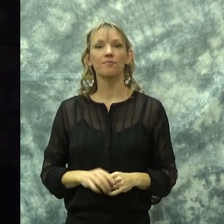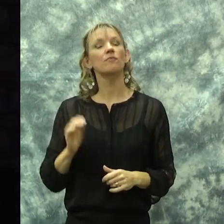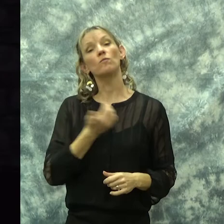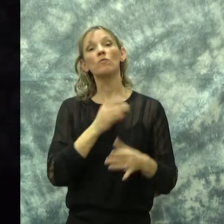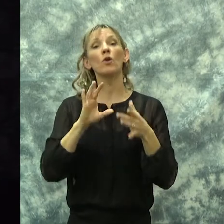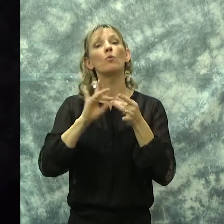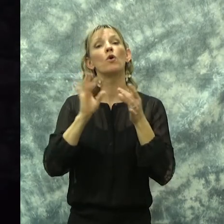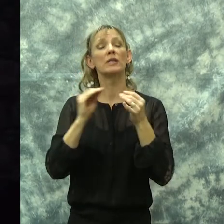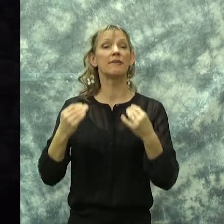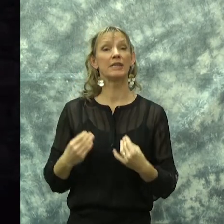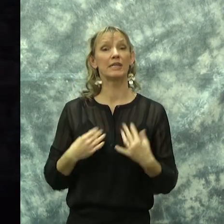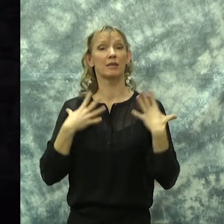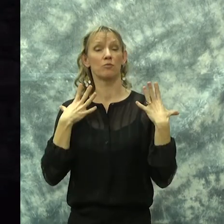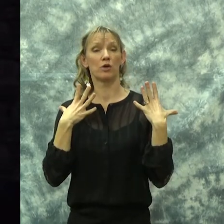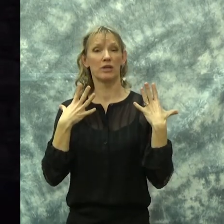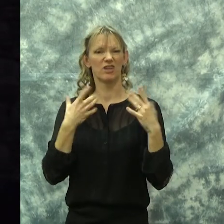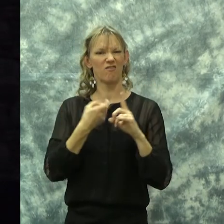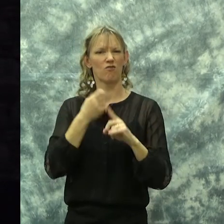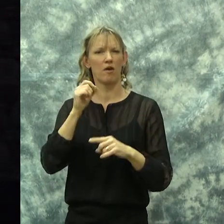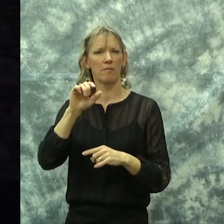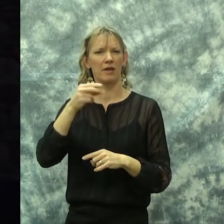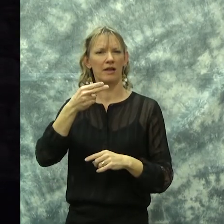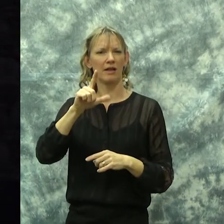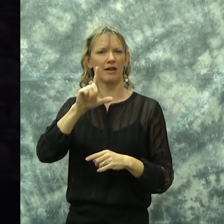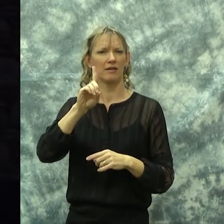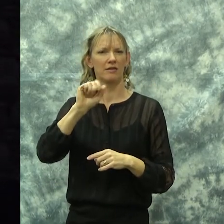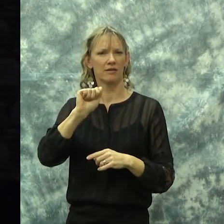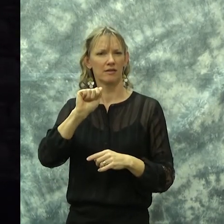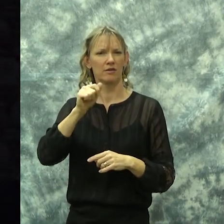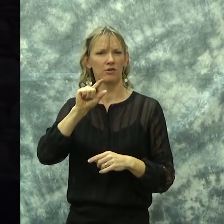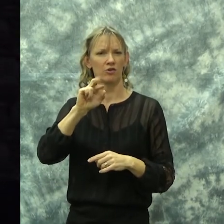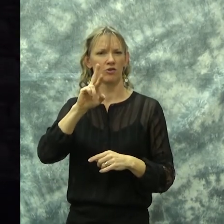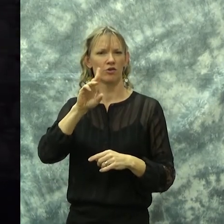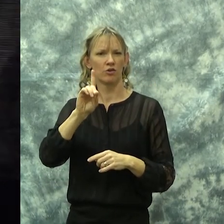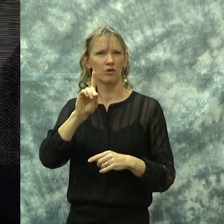Our words of inspiration come from Hildegard of Bingen.